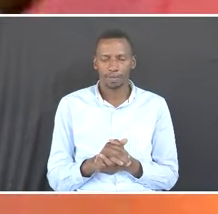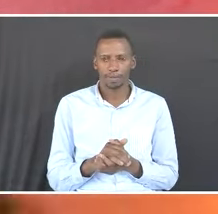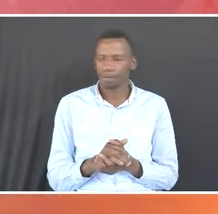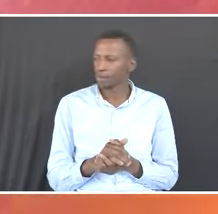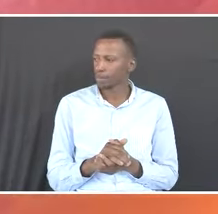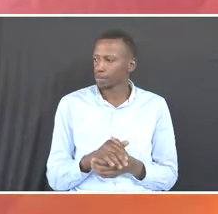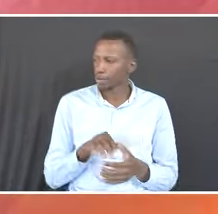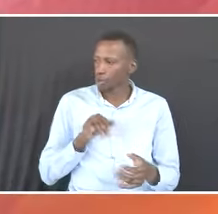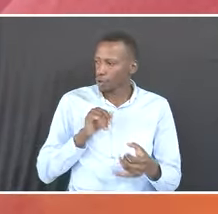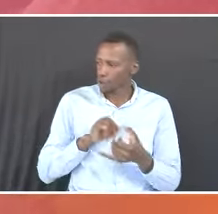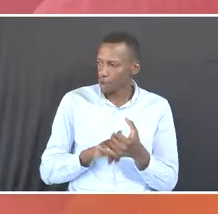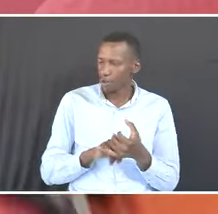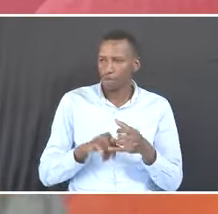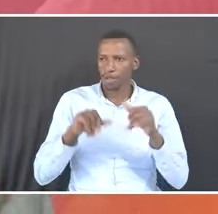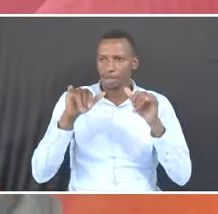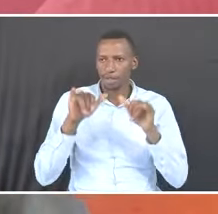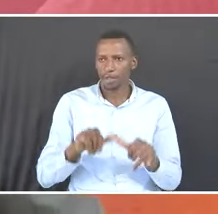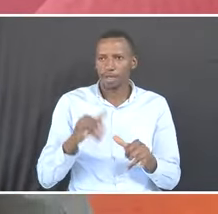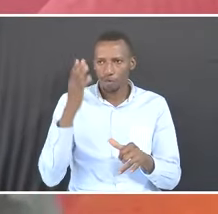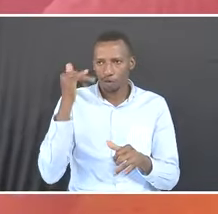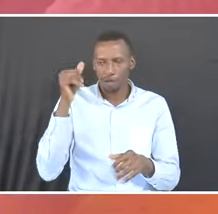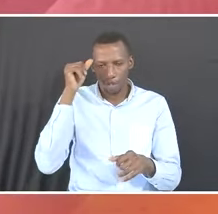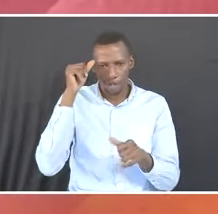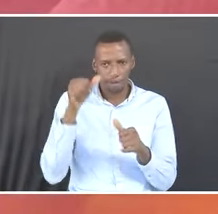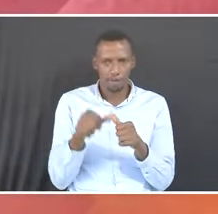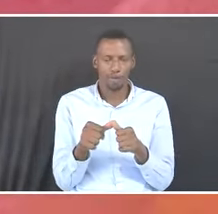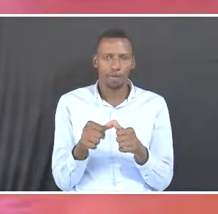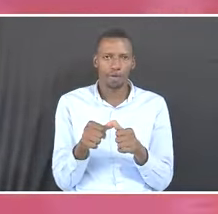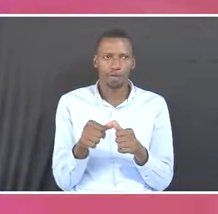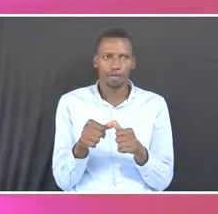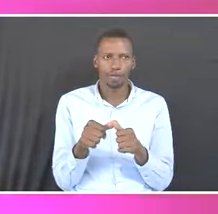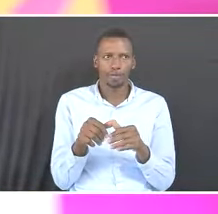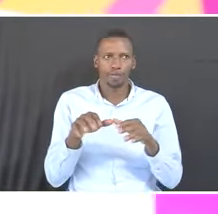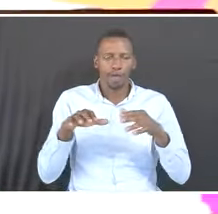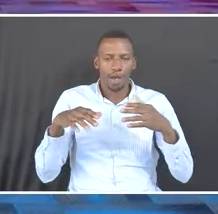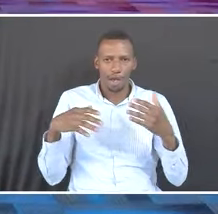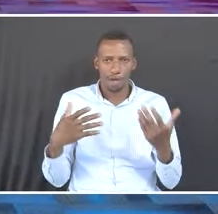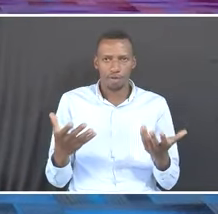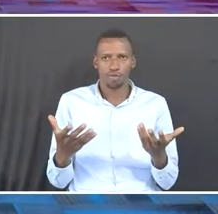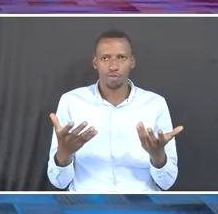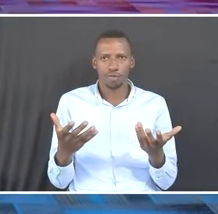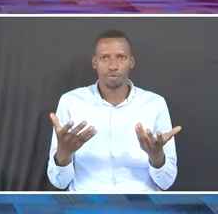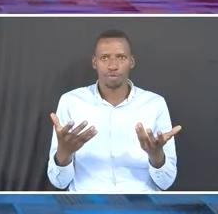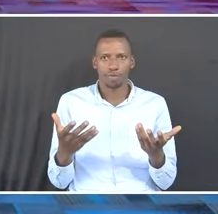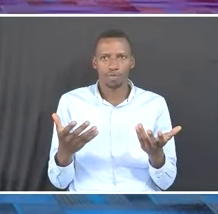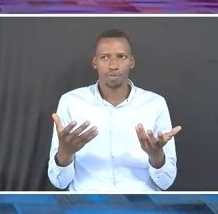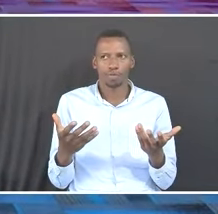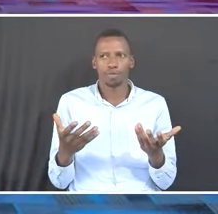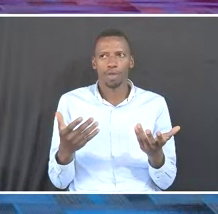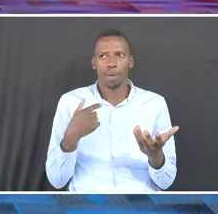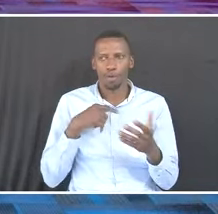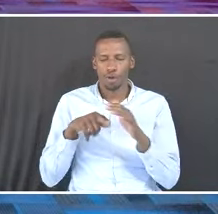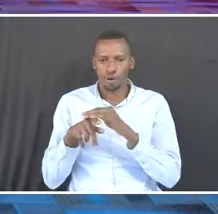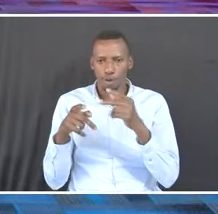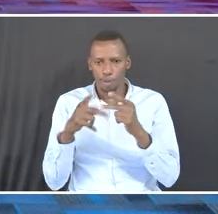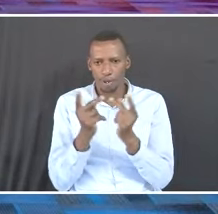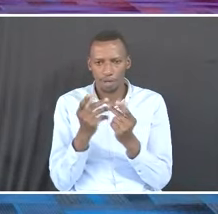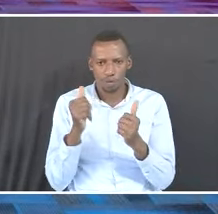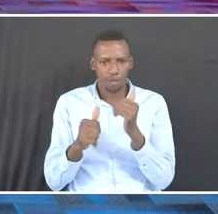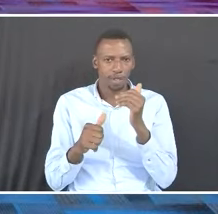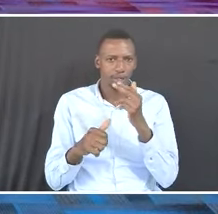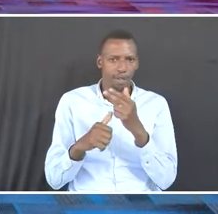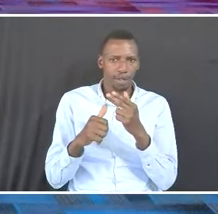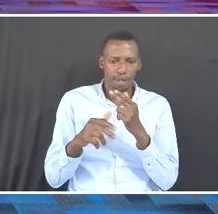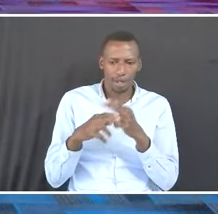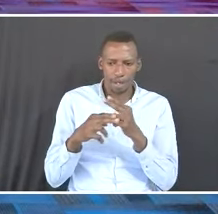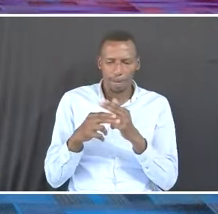stayed back because she remembered those titles. How do I go a place where that title is not there? How do I go minus